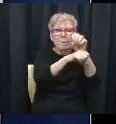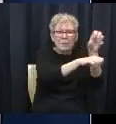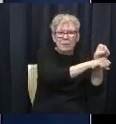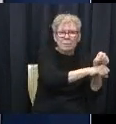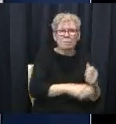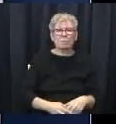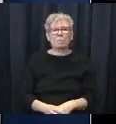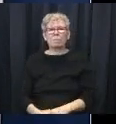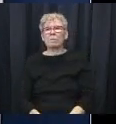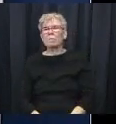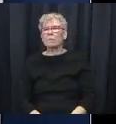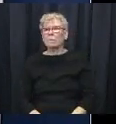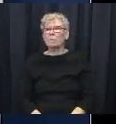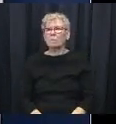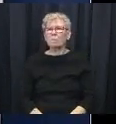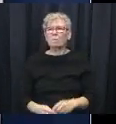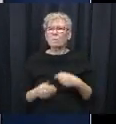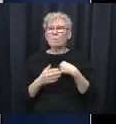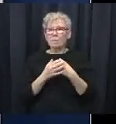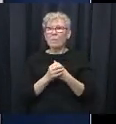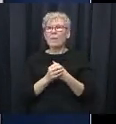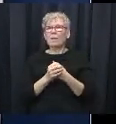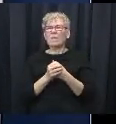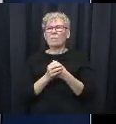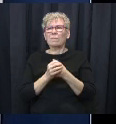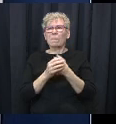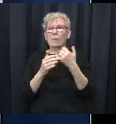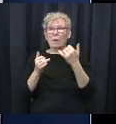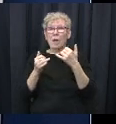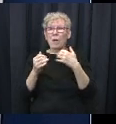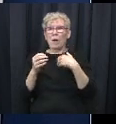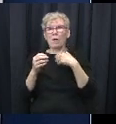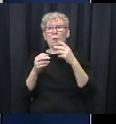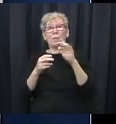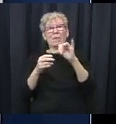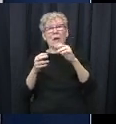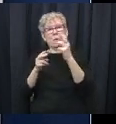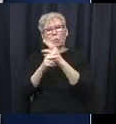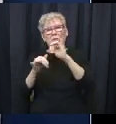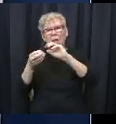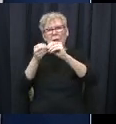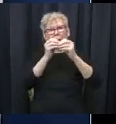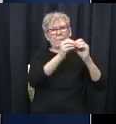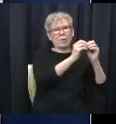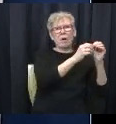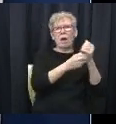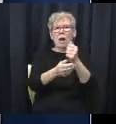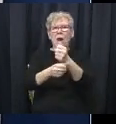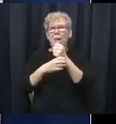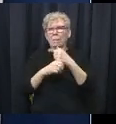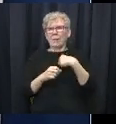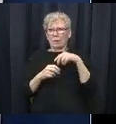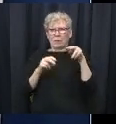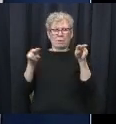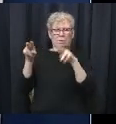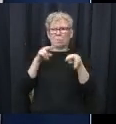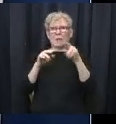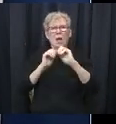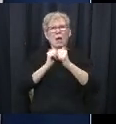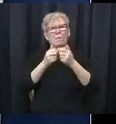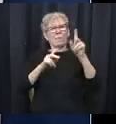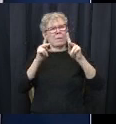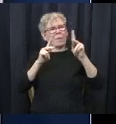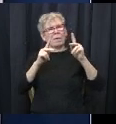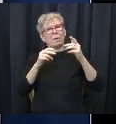drive decisions about how best to save lives, slow the spread of COVID-19, keep our economy open. And with